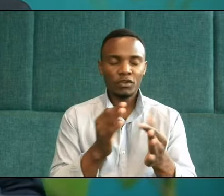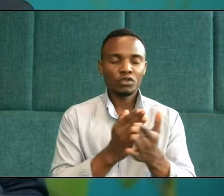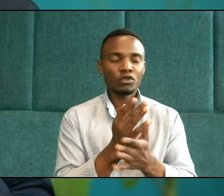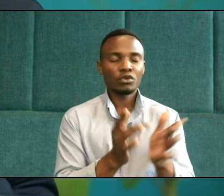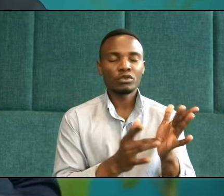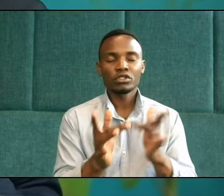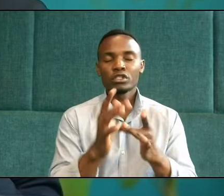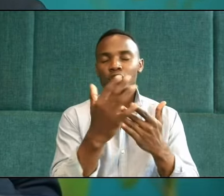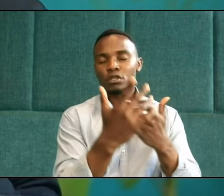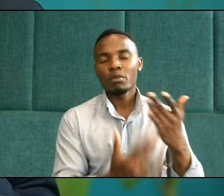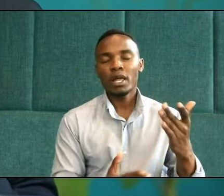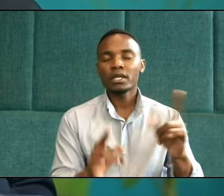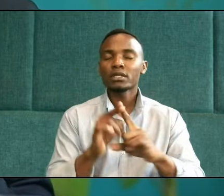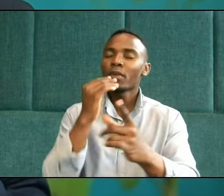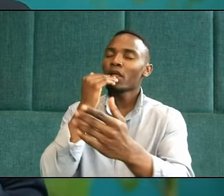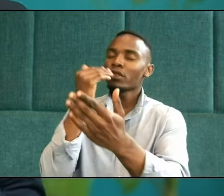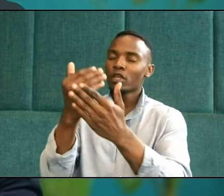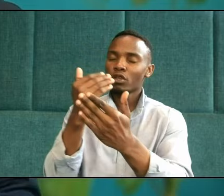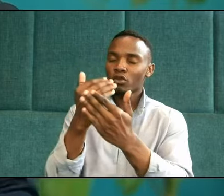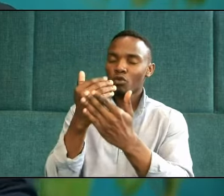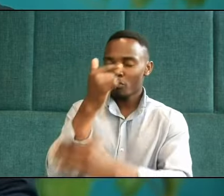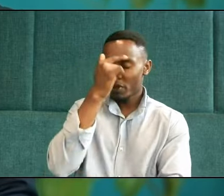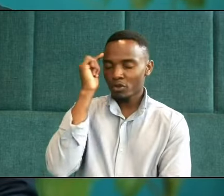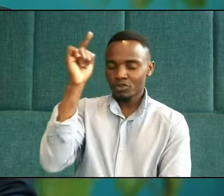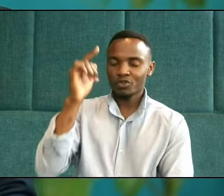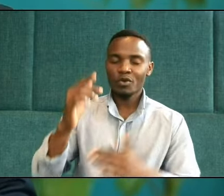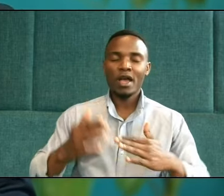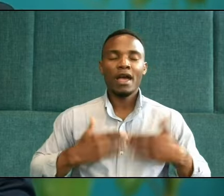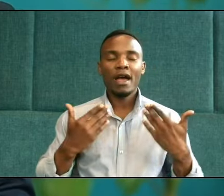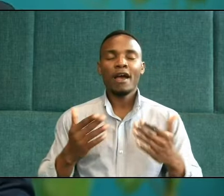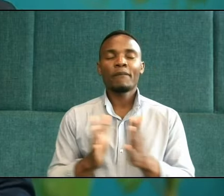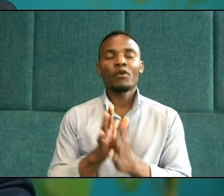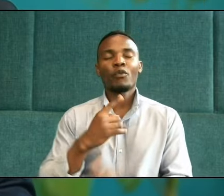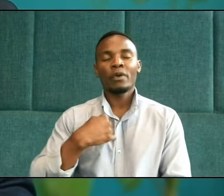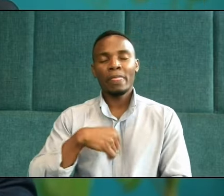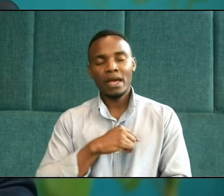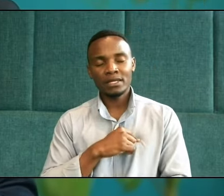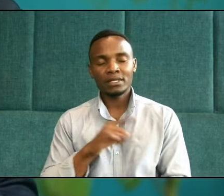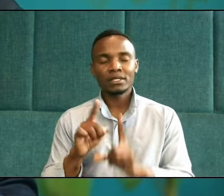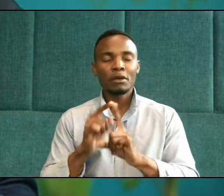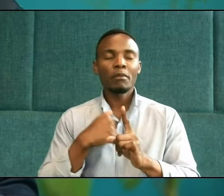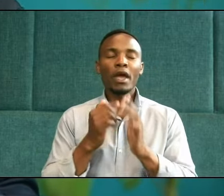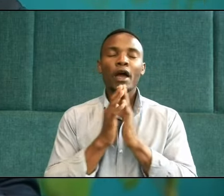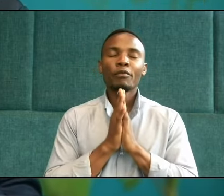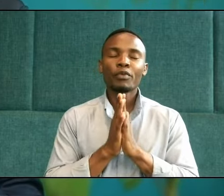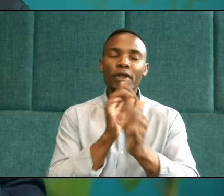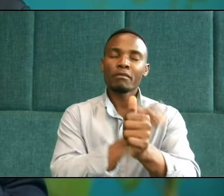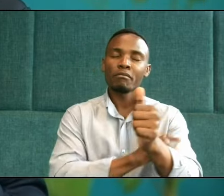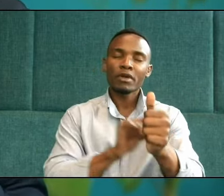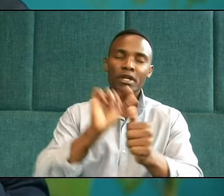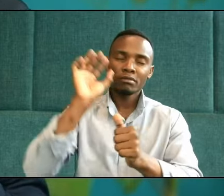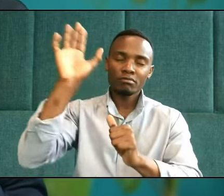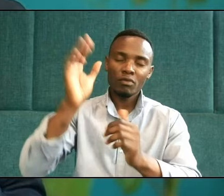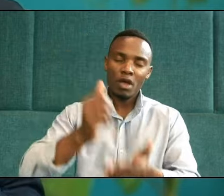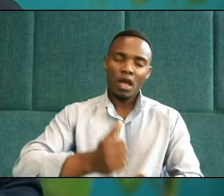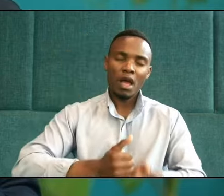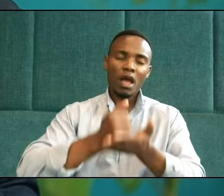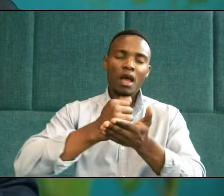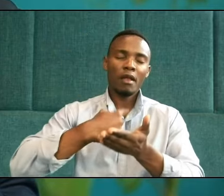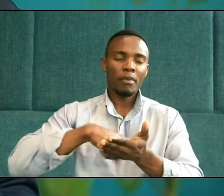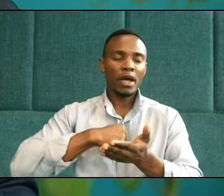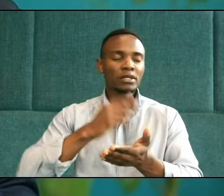you because, our Father, you are happy with us. May your grace help us to experience this much more as